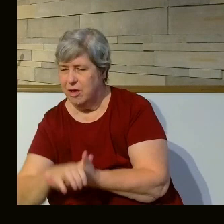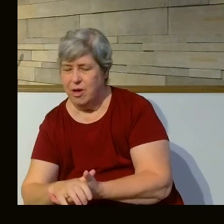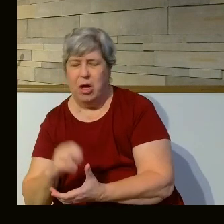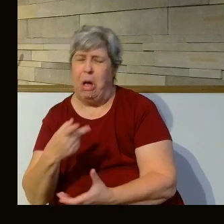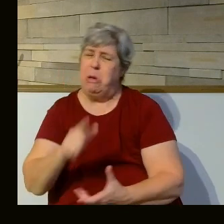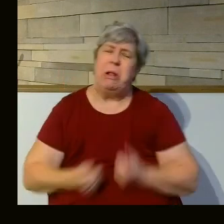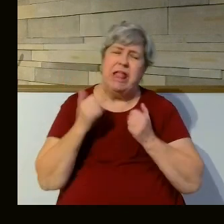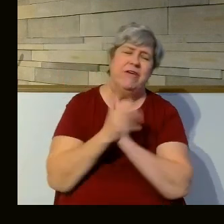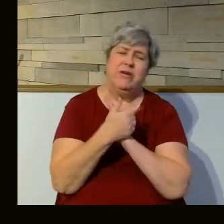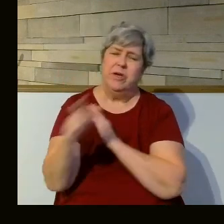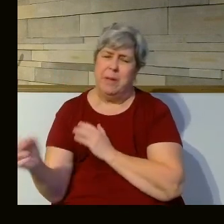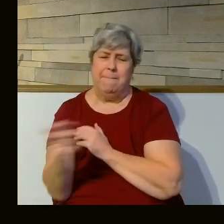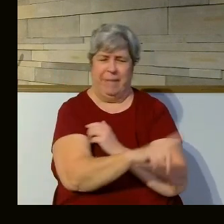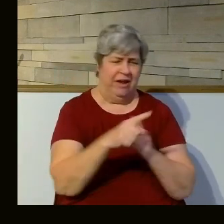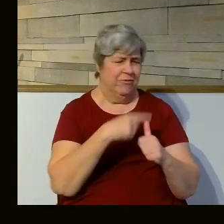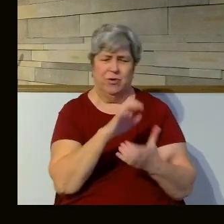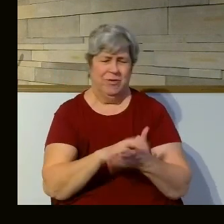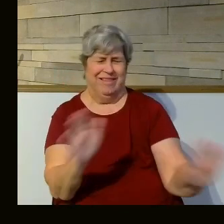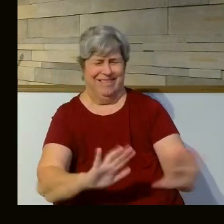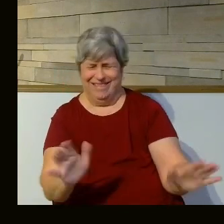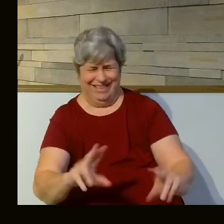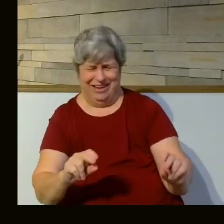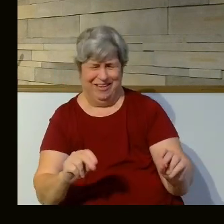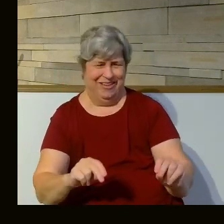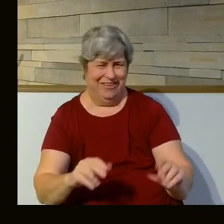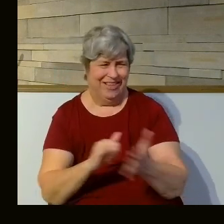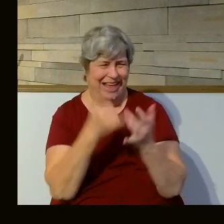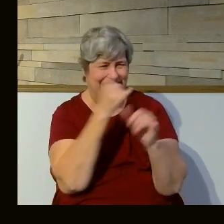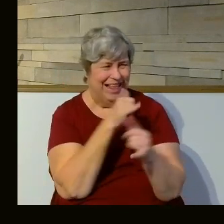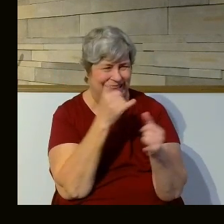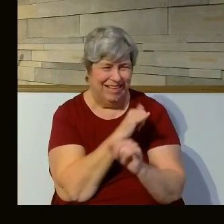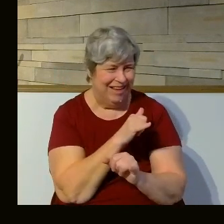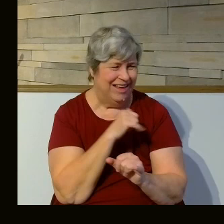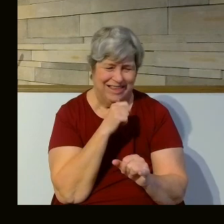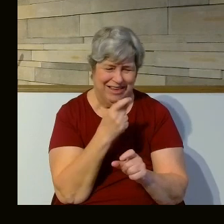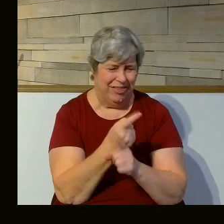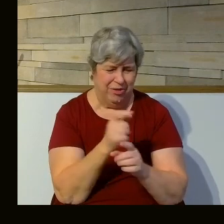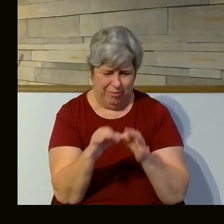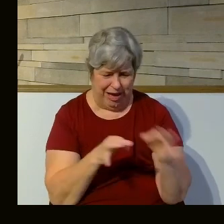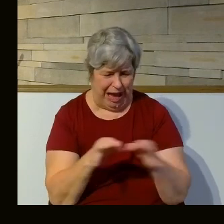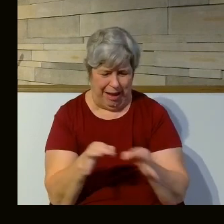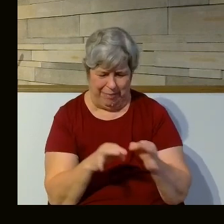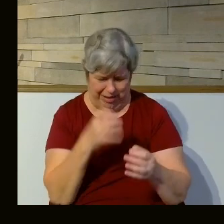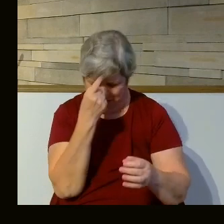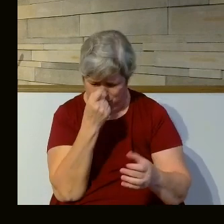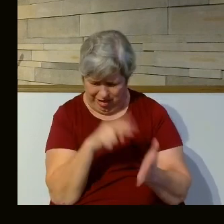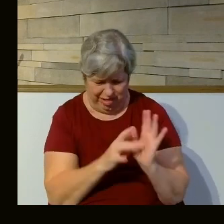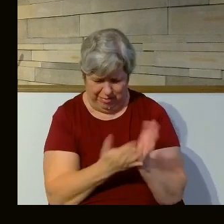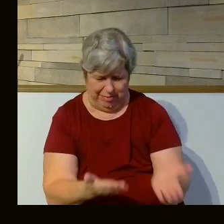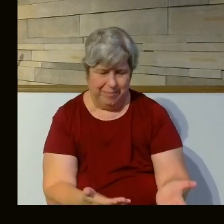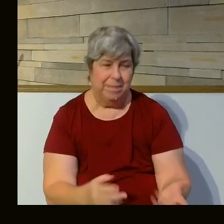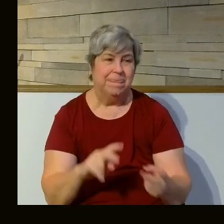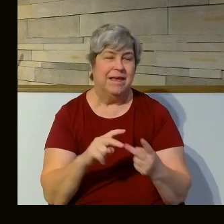you're living in adultery, you got to go back to wife number one, all right? That's silly exegesis, number one, all right? That's not the way to interpret the Bible. And number